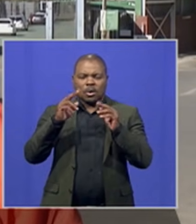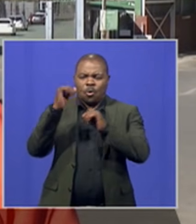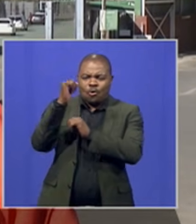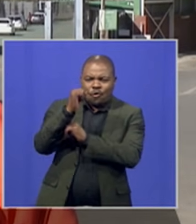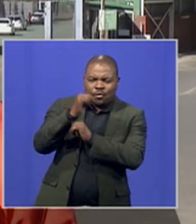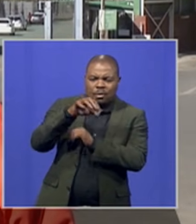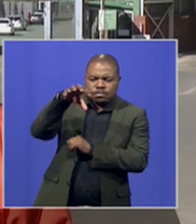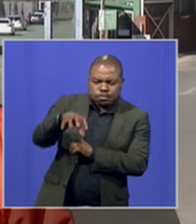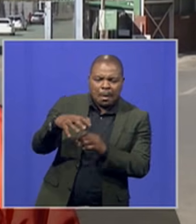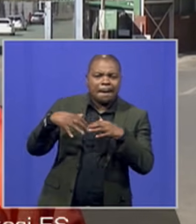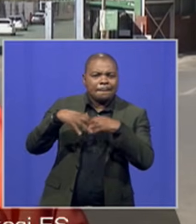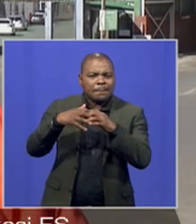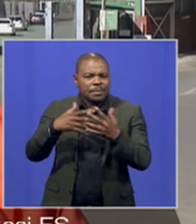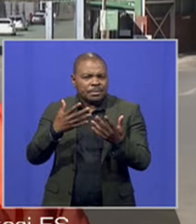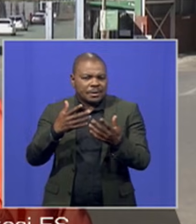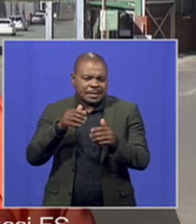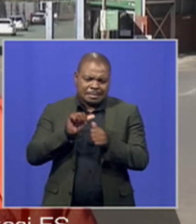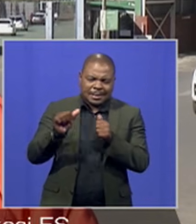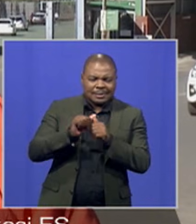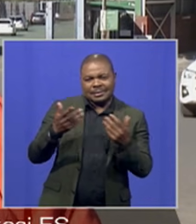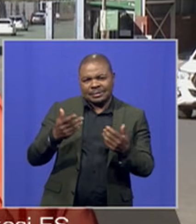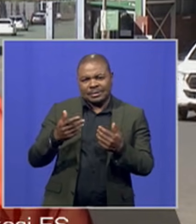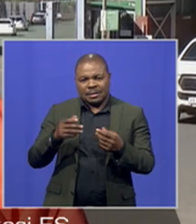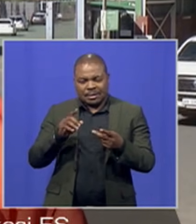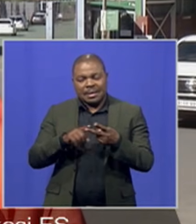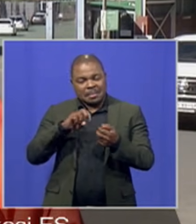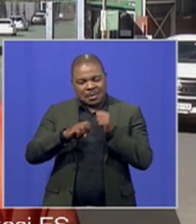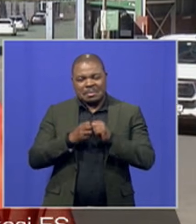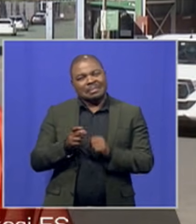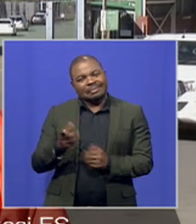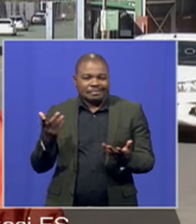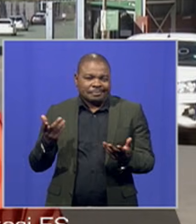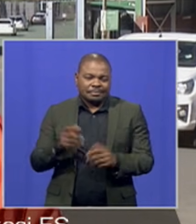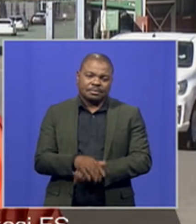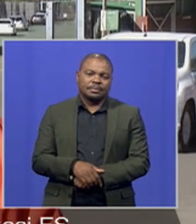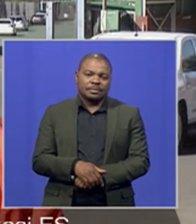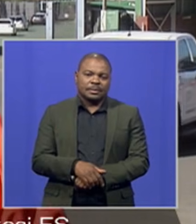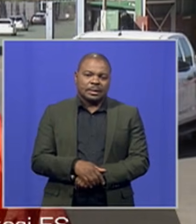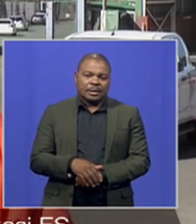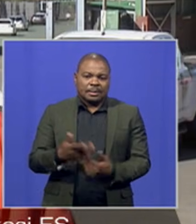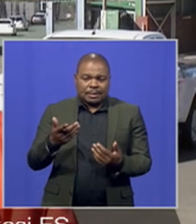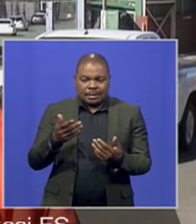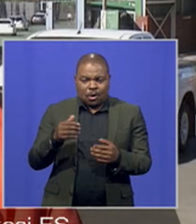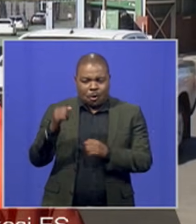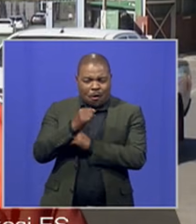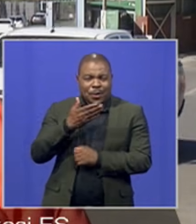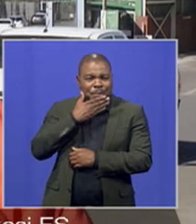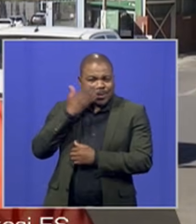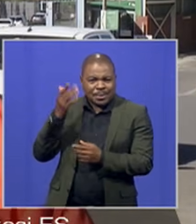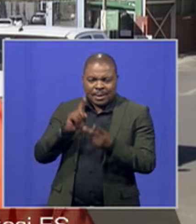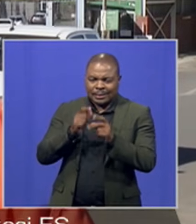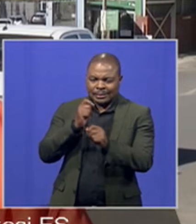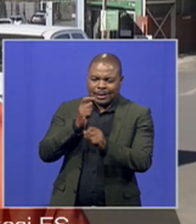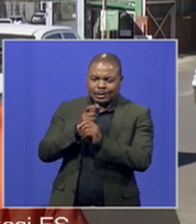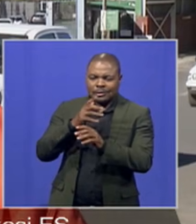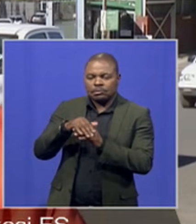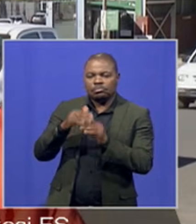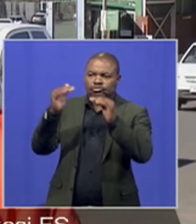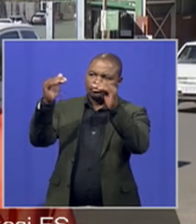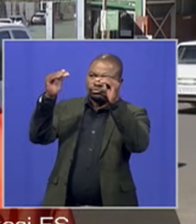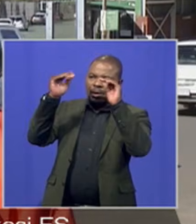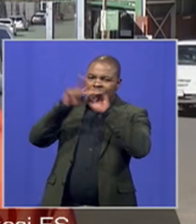tse bona halang hore ho sebelletswa mona ke bona bothata be re nang le bona and ho hloka sebaka sa mofuta o jwalo le taxi rank